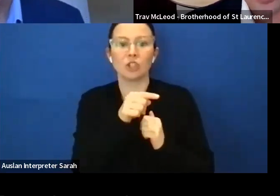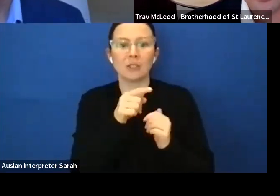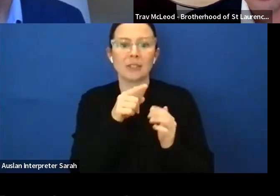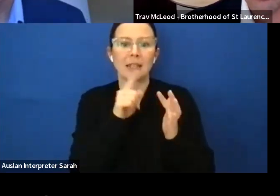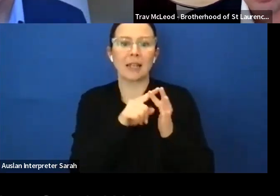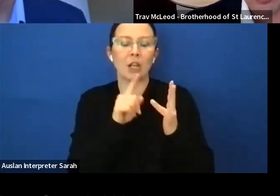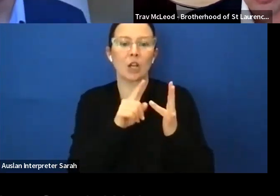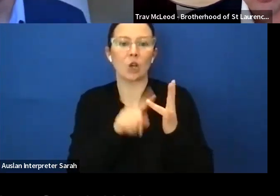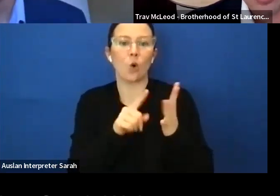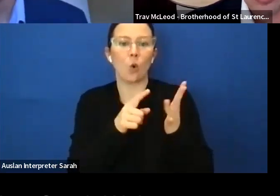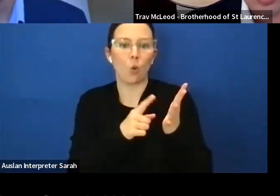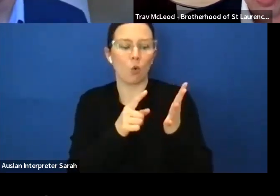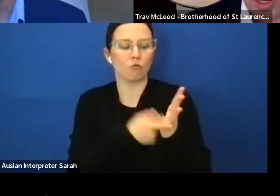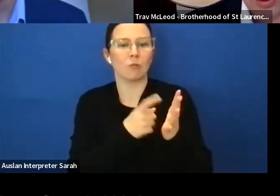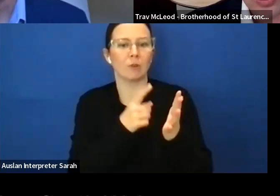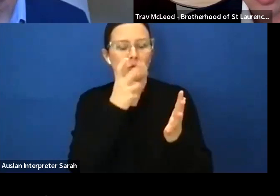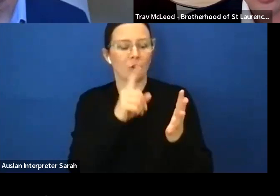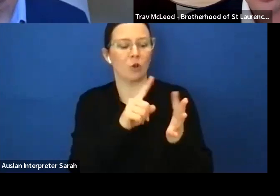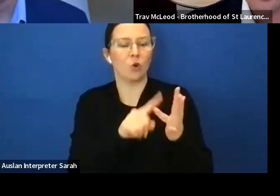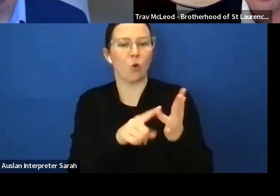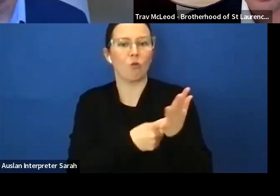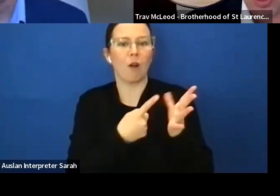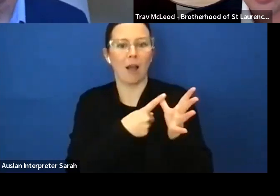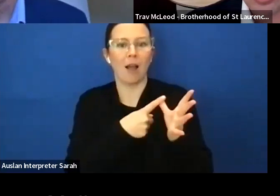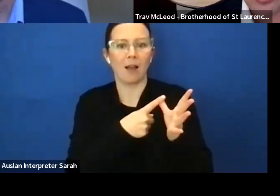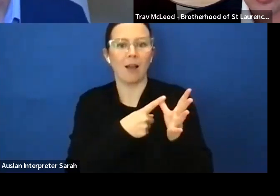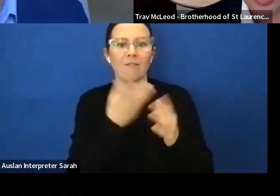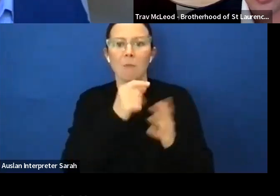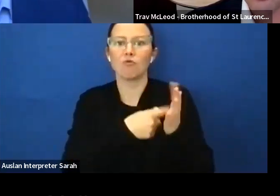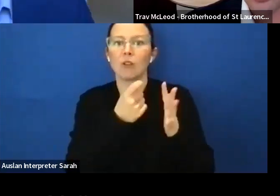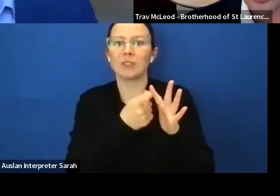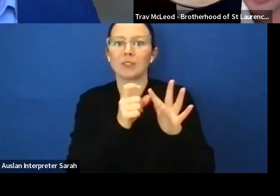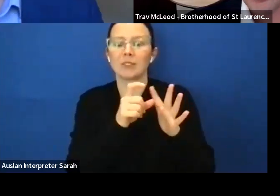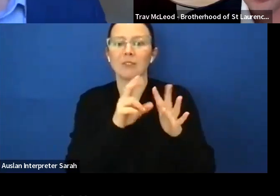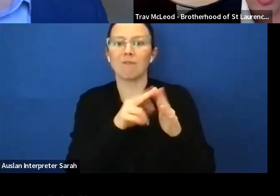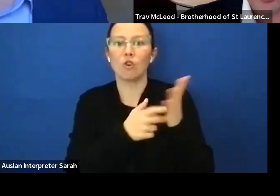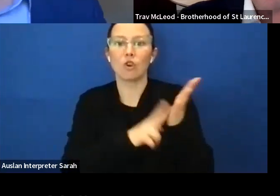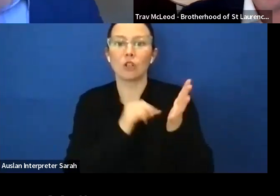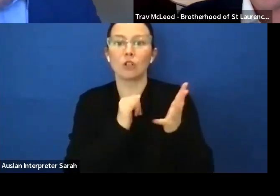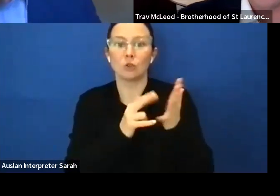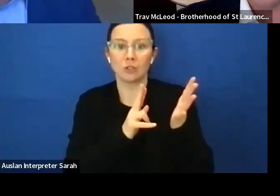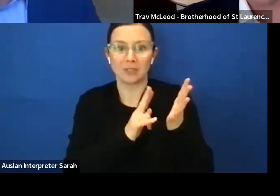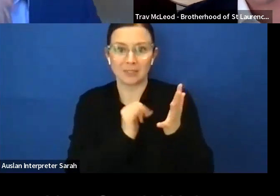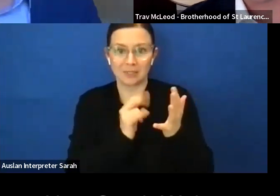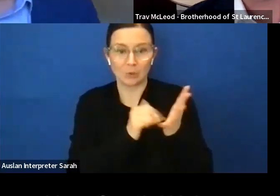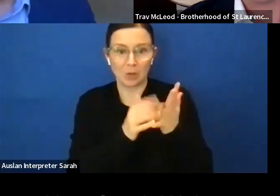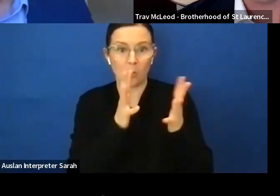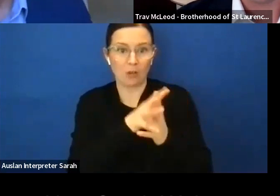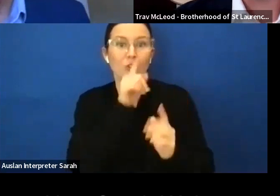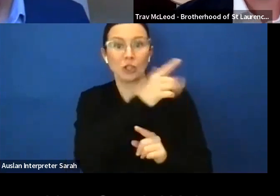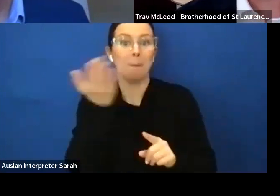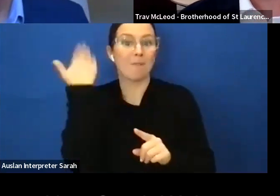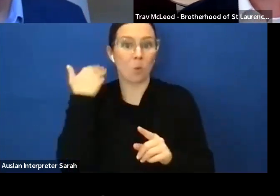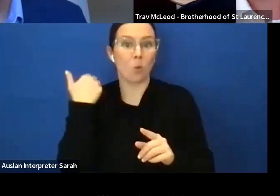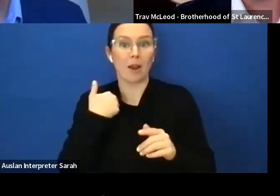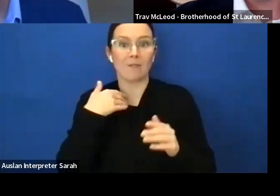Eora descendant from Redfern in New South Wales. Prior to relocating to Melbourne, Gretchen lived in